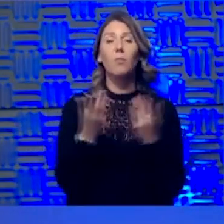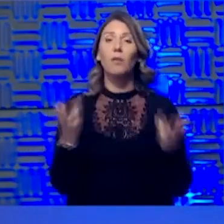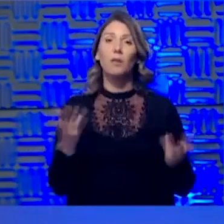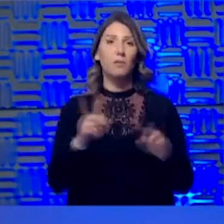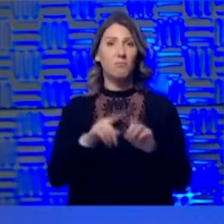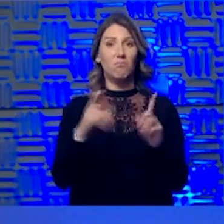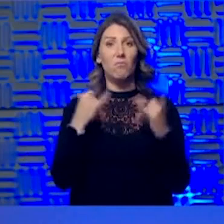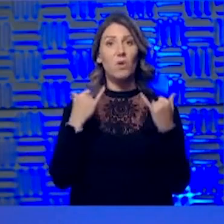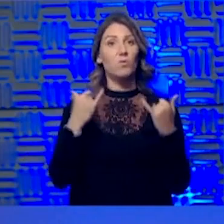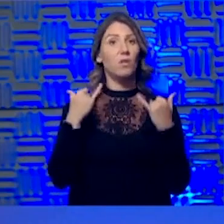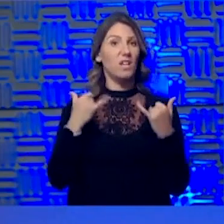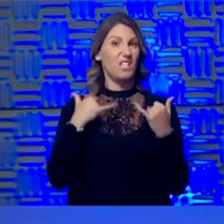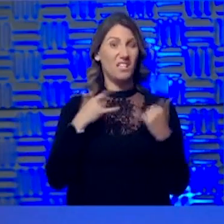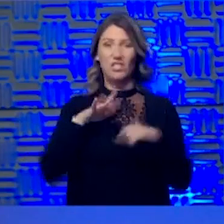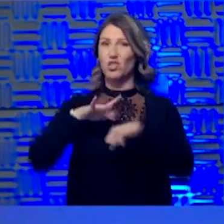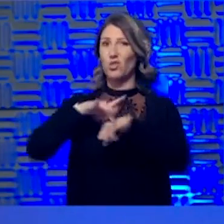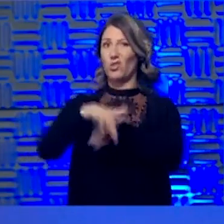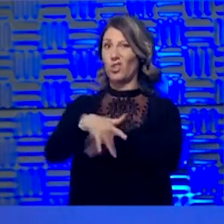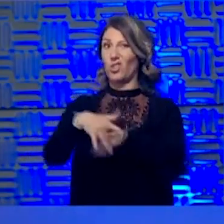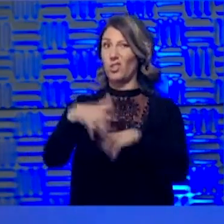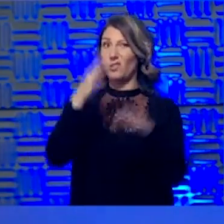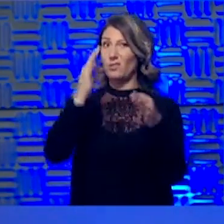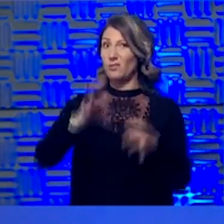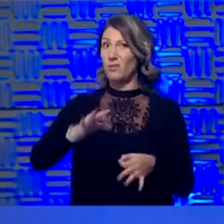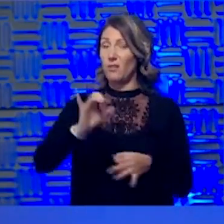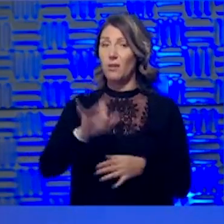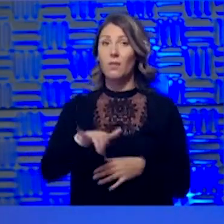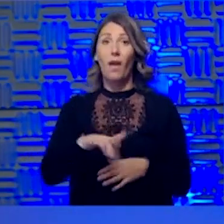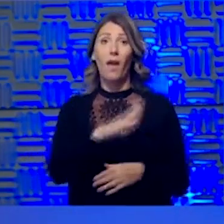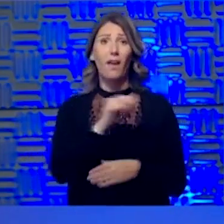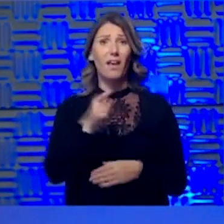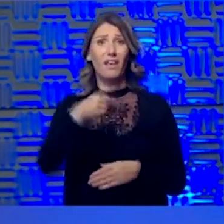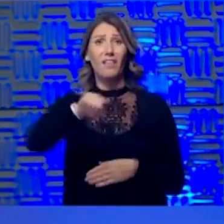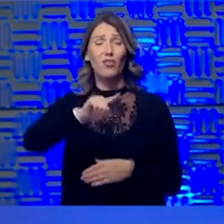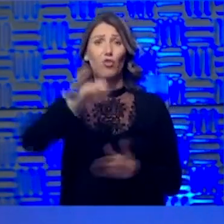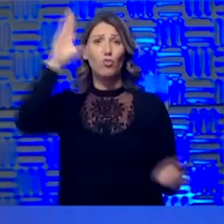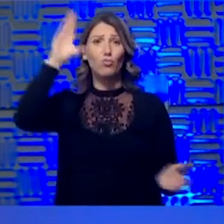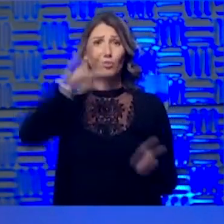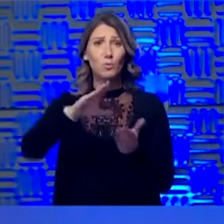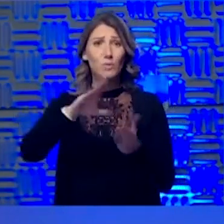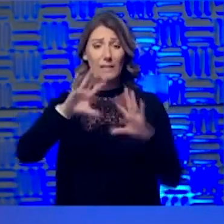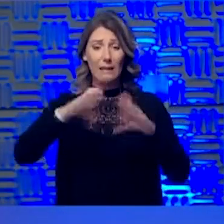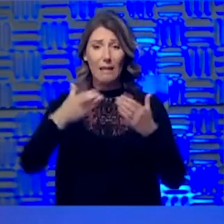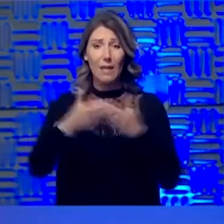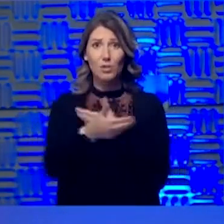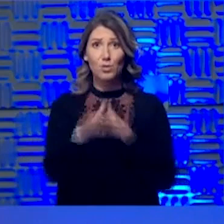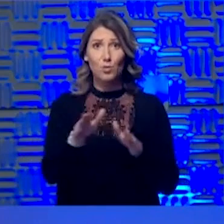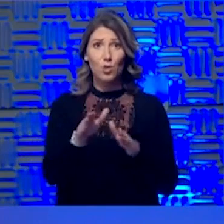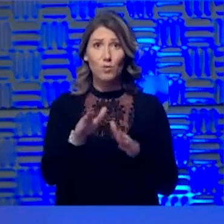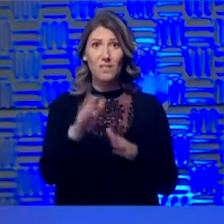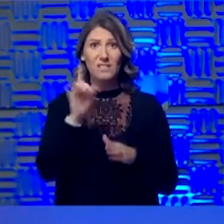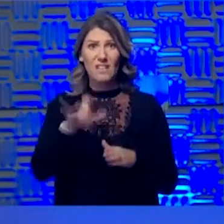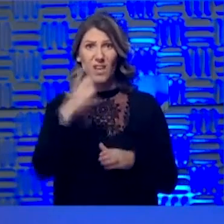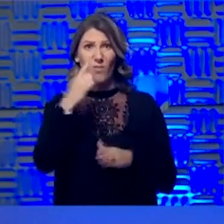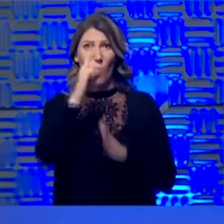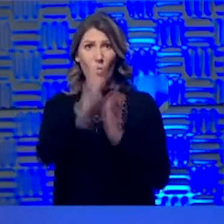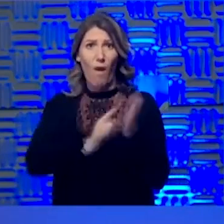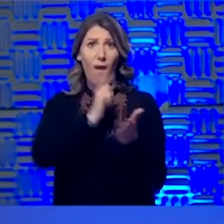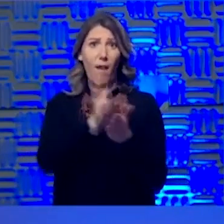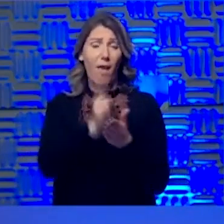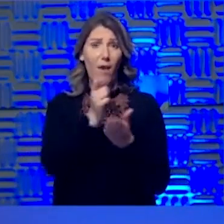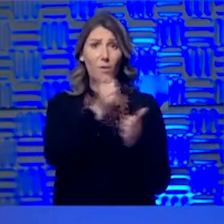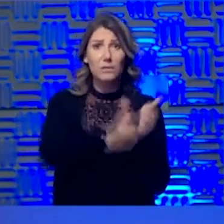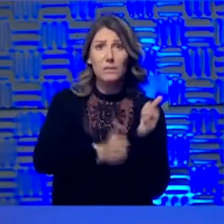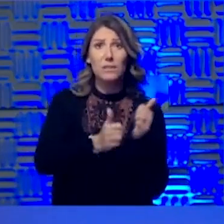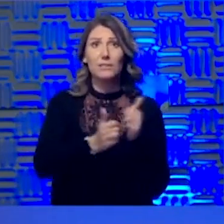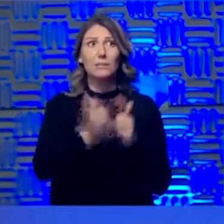it's probably a little bit too early to say, because they're even looking at reducing classrooms, and that's only for an hour at a time. So if you're thinking about a